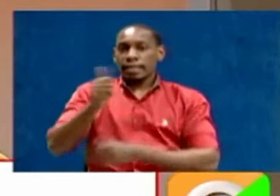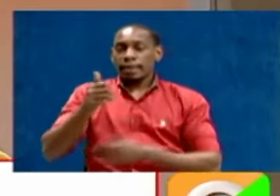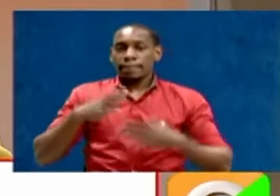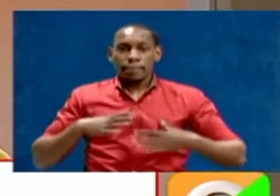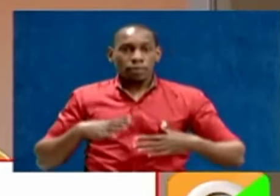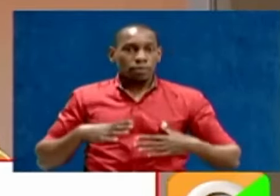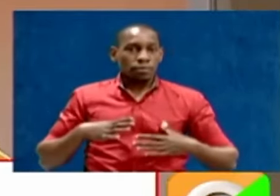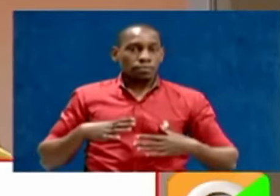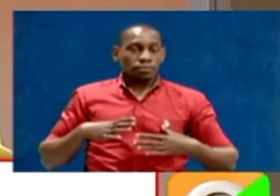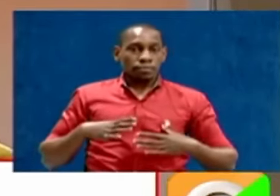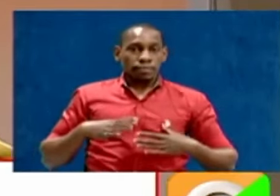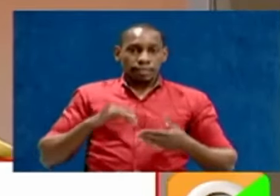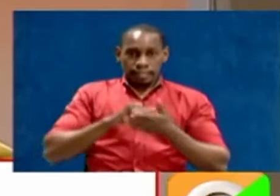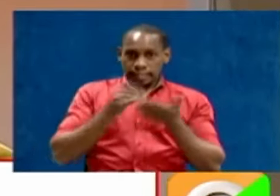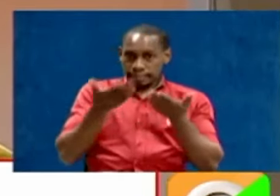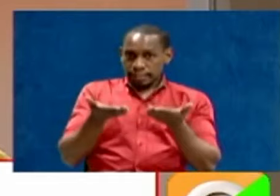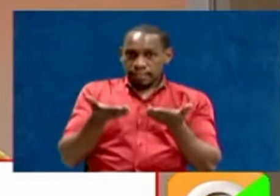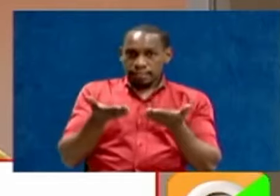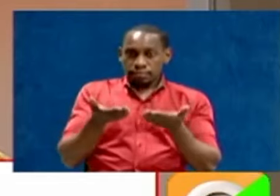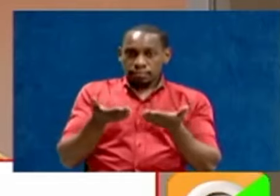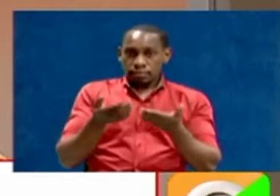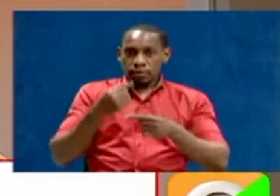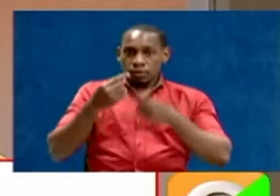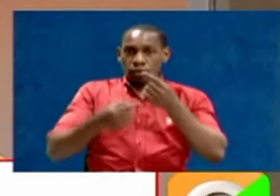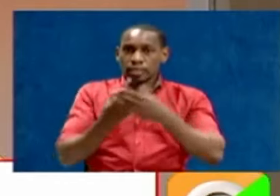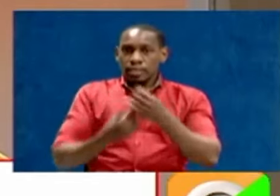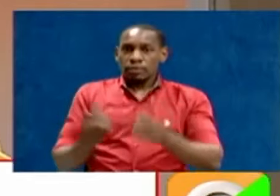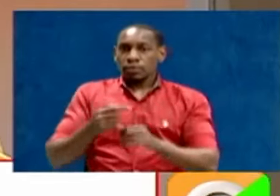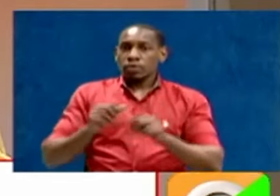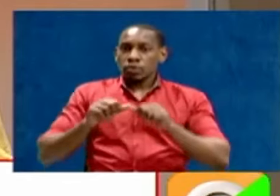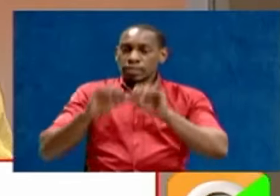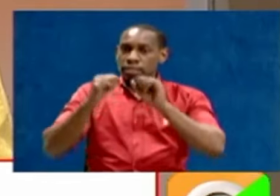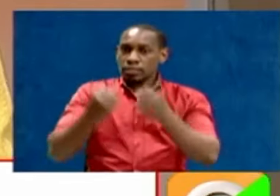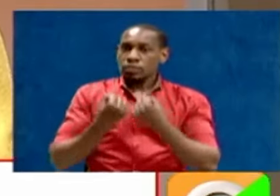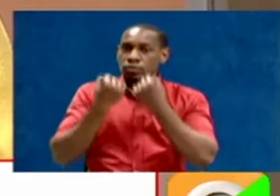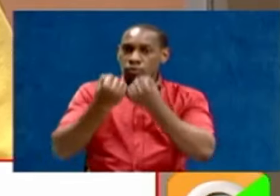that are currently in isolation, to stay strong. You will beat this.